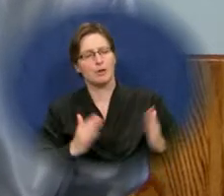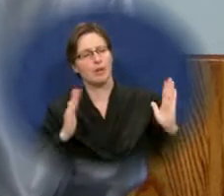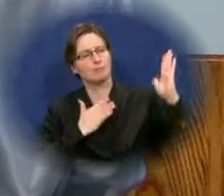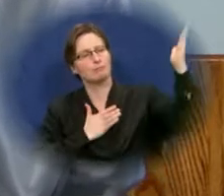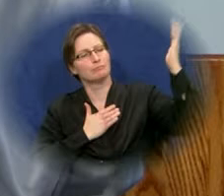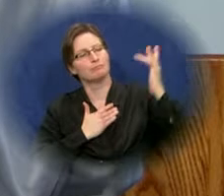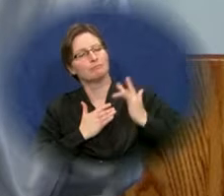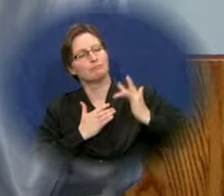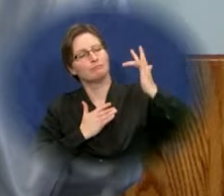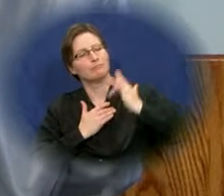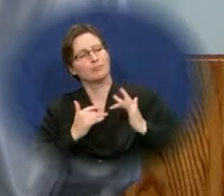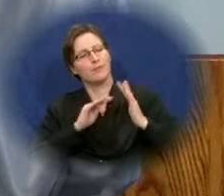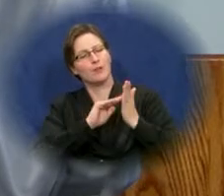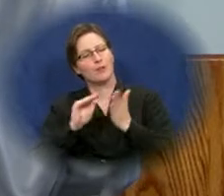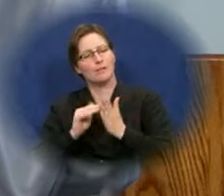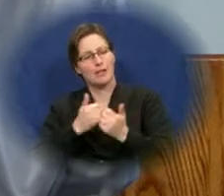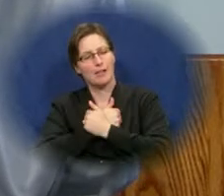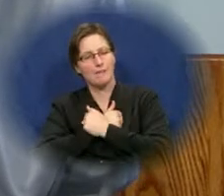love.